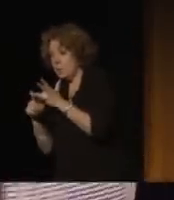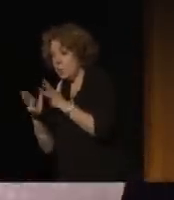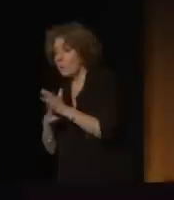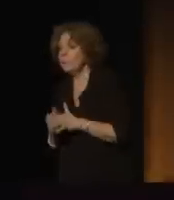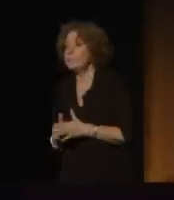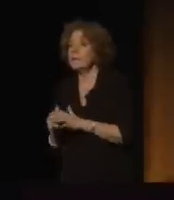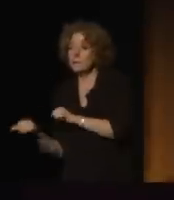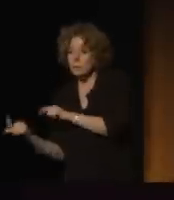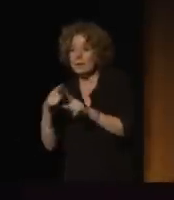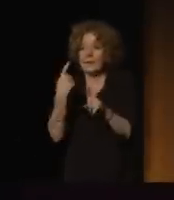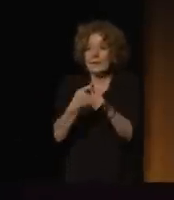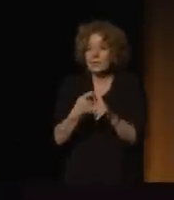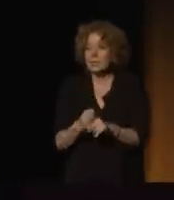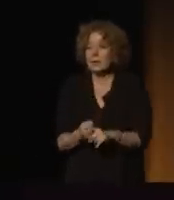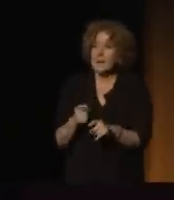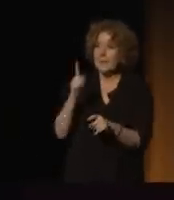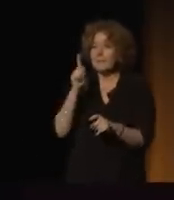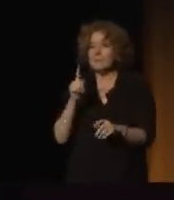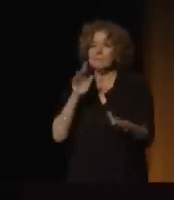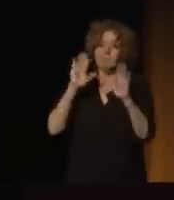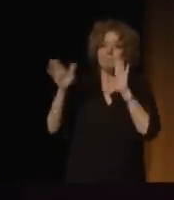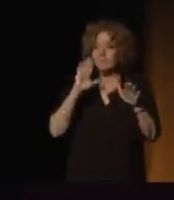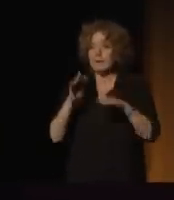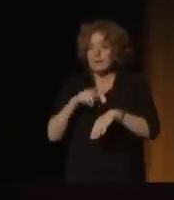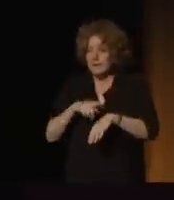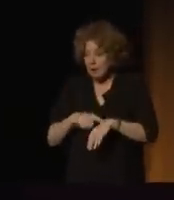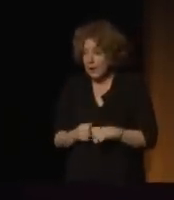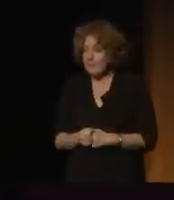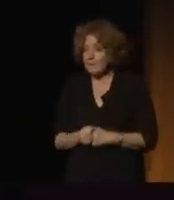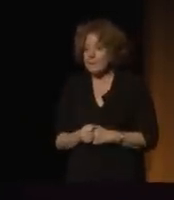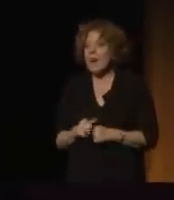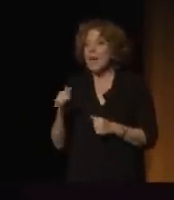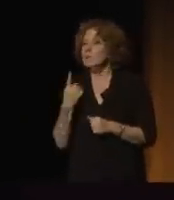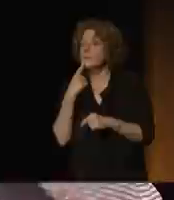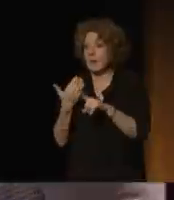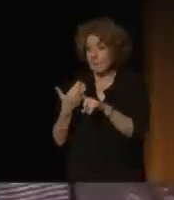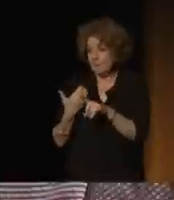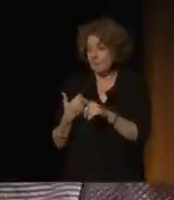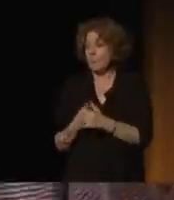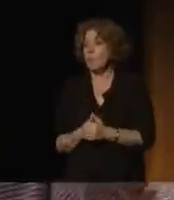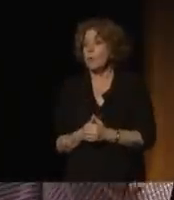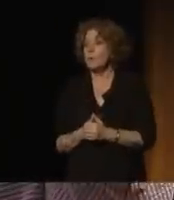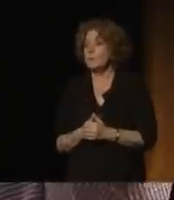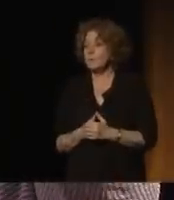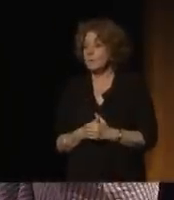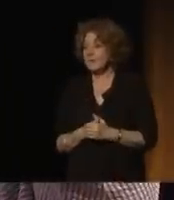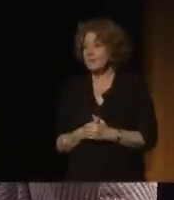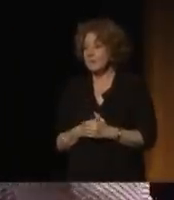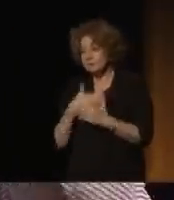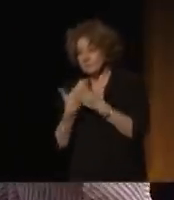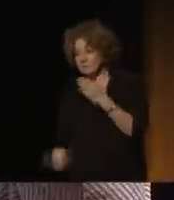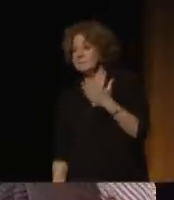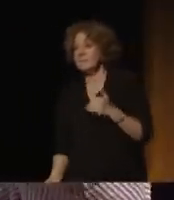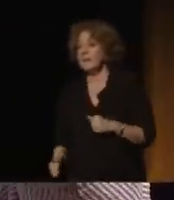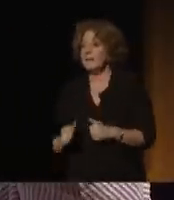food. So I'm in the kitchen. Everyone's fantastic time. I go out. I have to preface this by saying, in case I already have not spoken long enough, that there